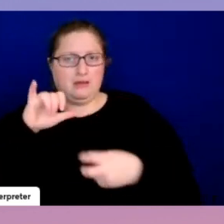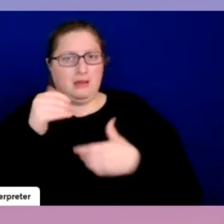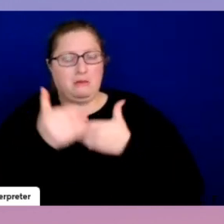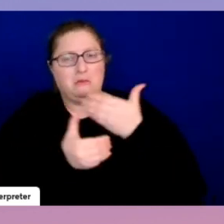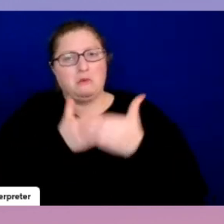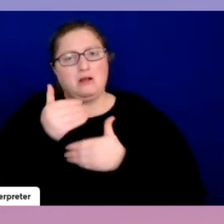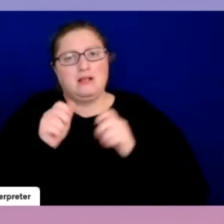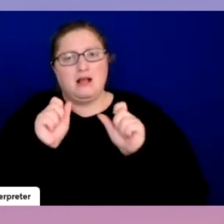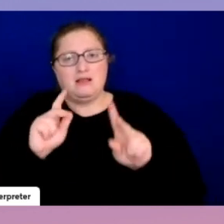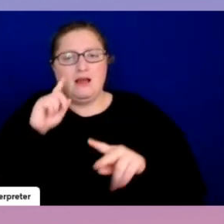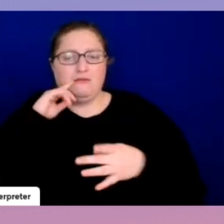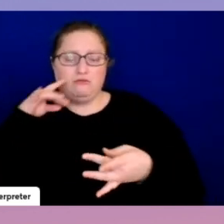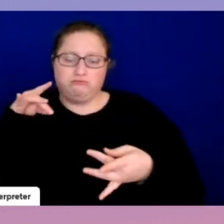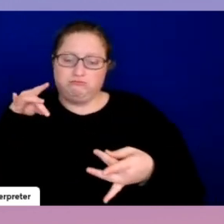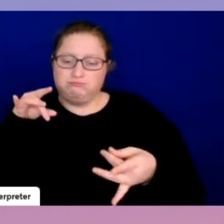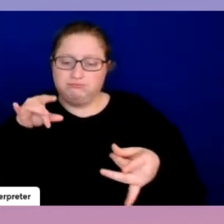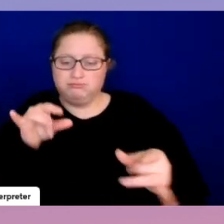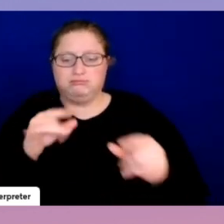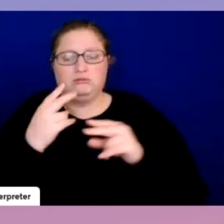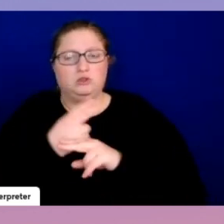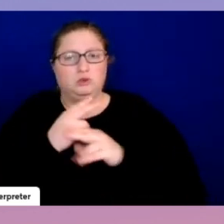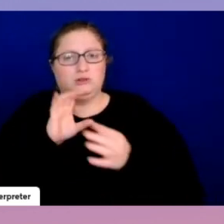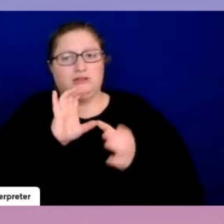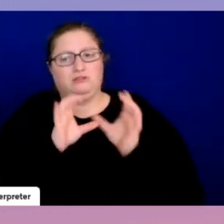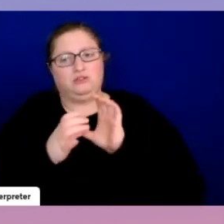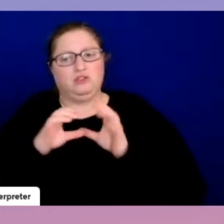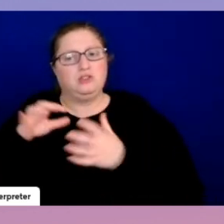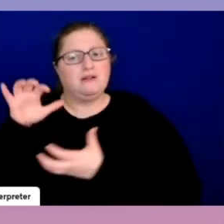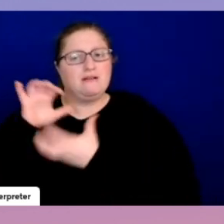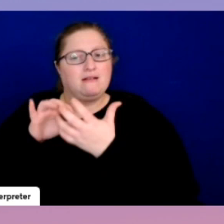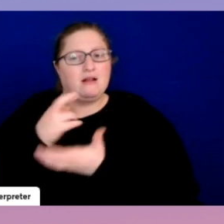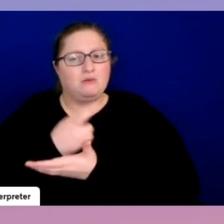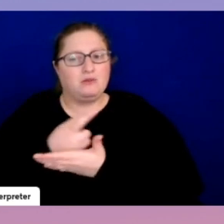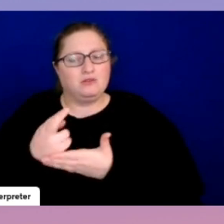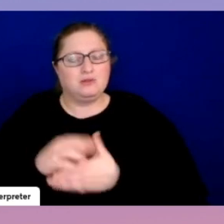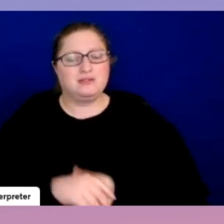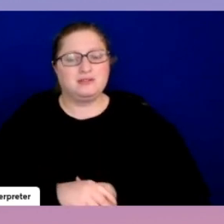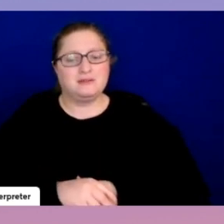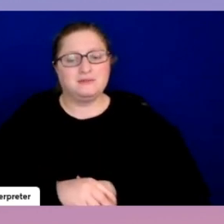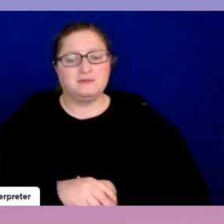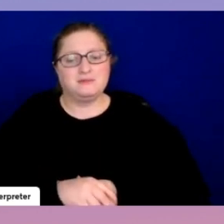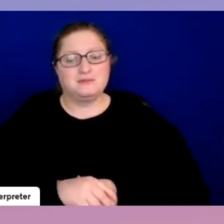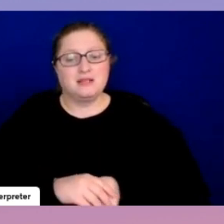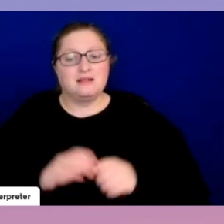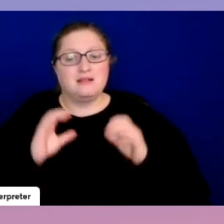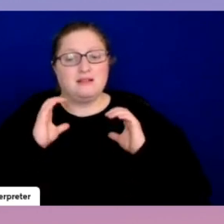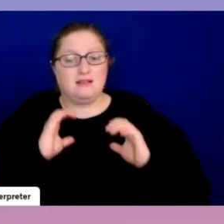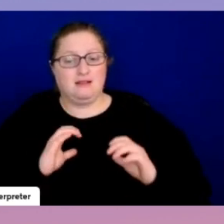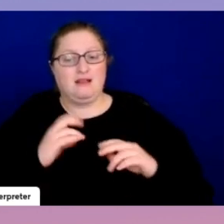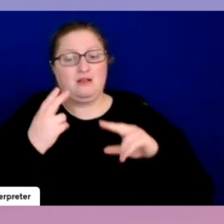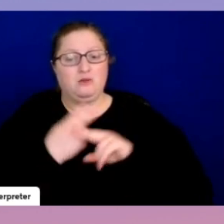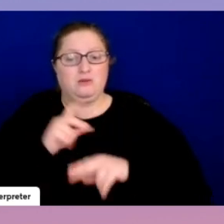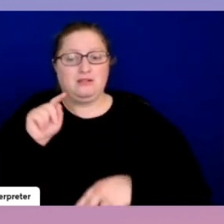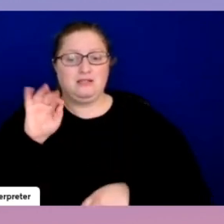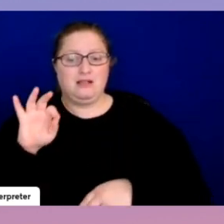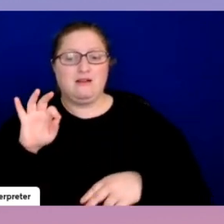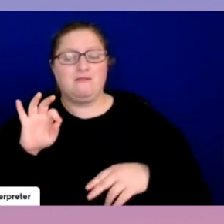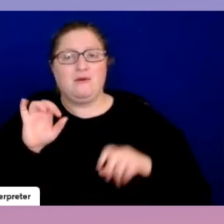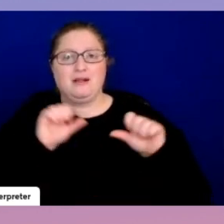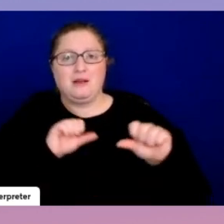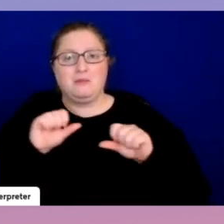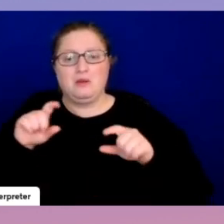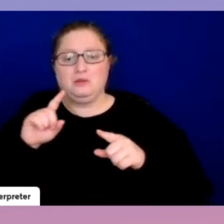seamless provisioning and configuration of cloud resources. The client leveraged Terraform's capabilities to define, deploy, and manage